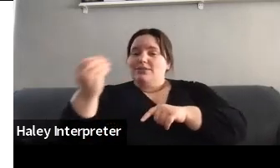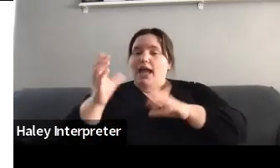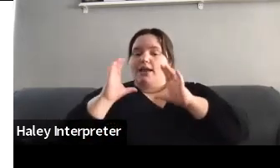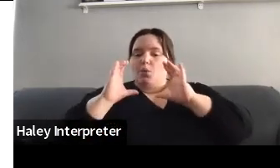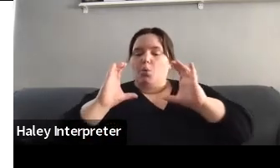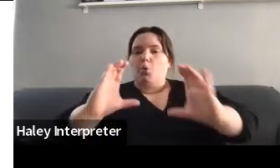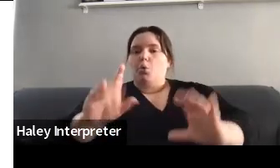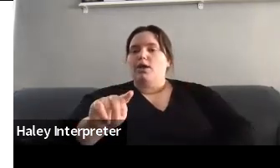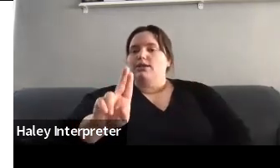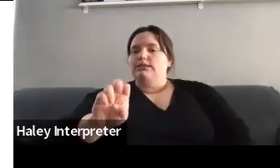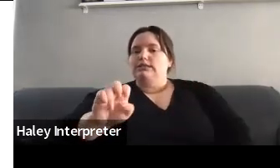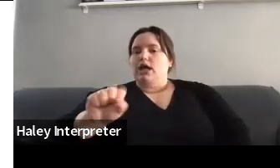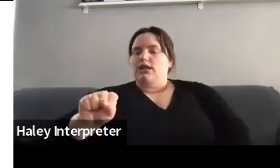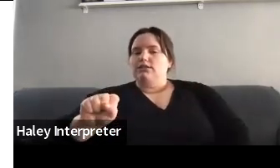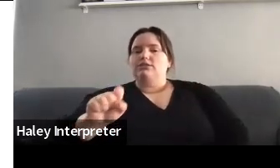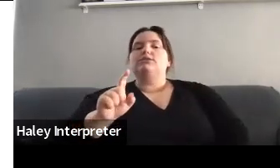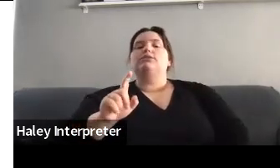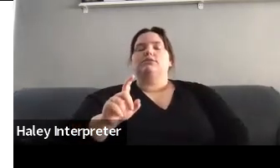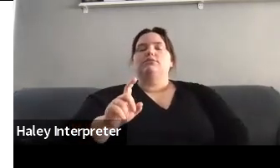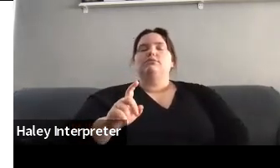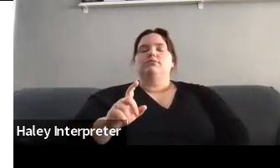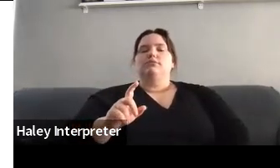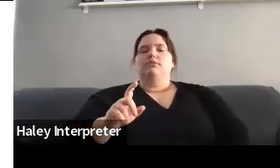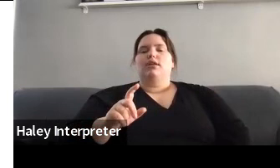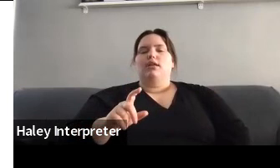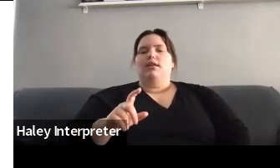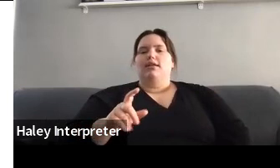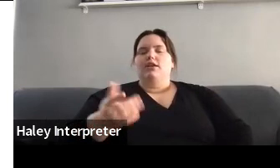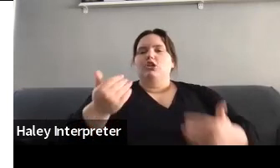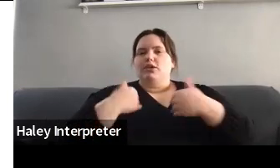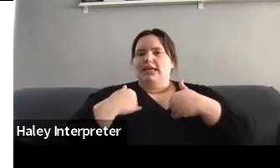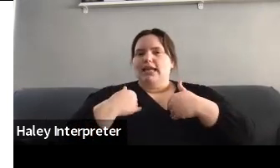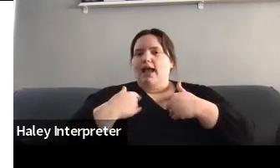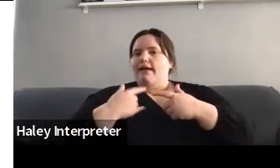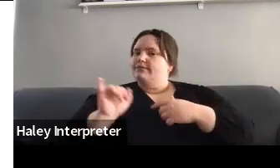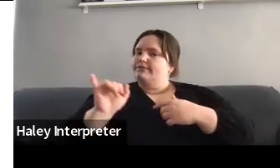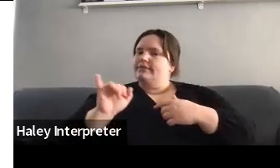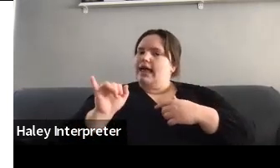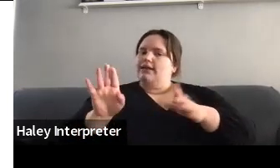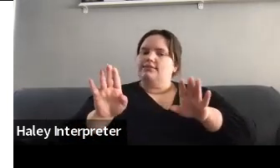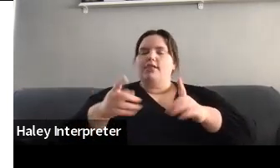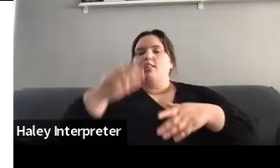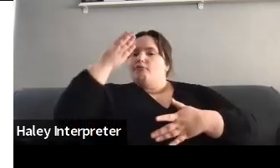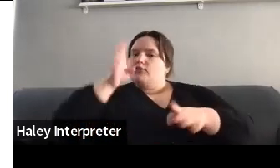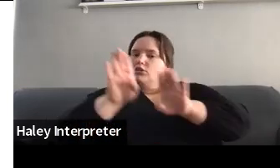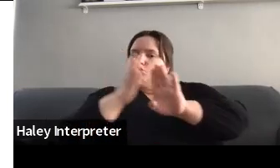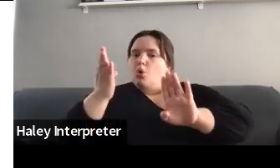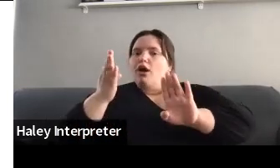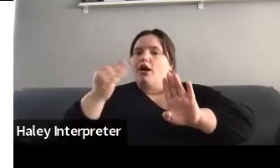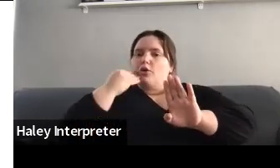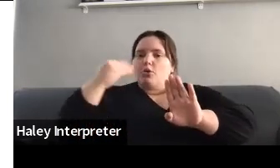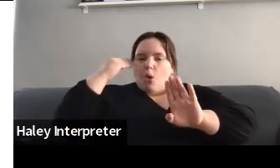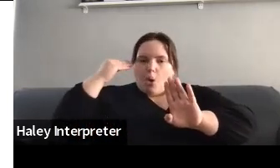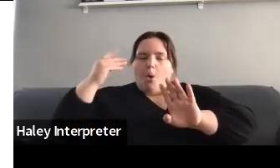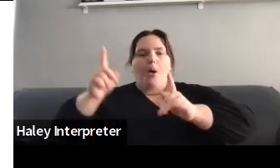cats that you can have in the entrance of your home, for example, and have a tunnel going